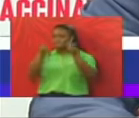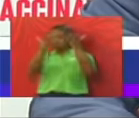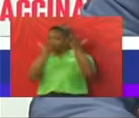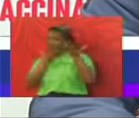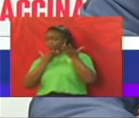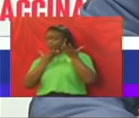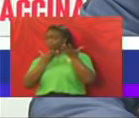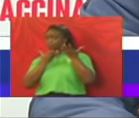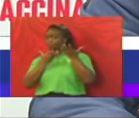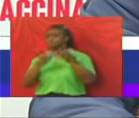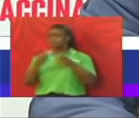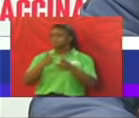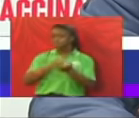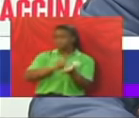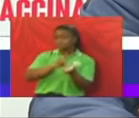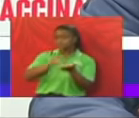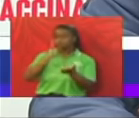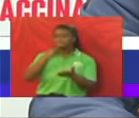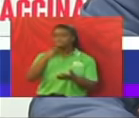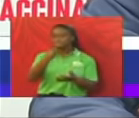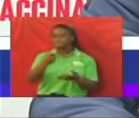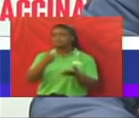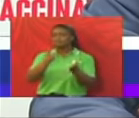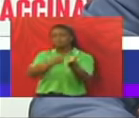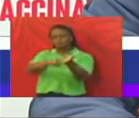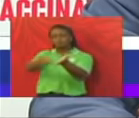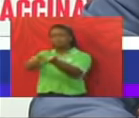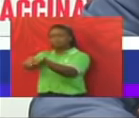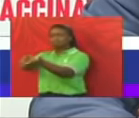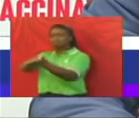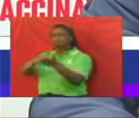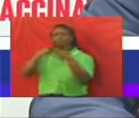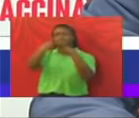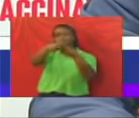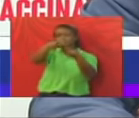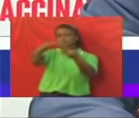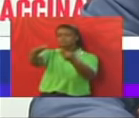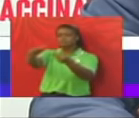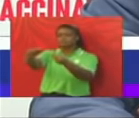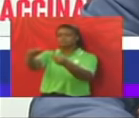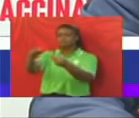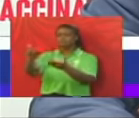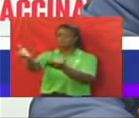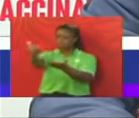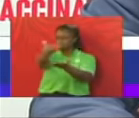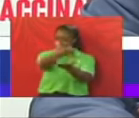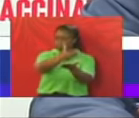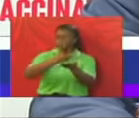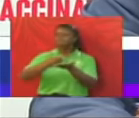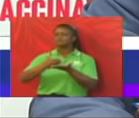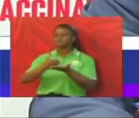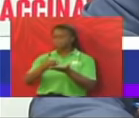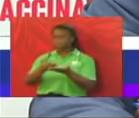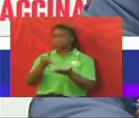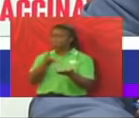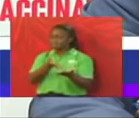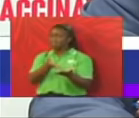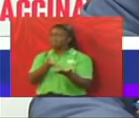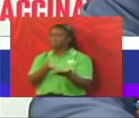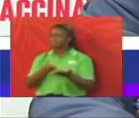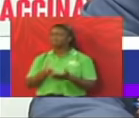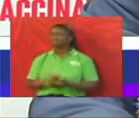verification. And we hope that that is the system that will be utilized for reporting any adverse events, especially serious